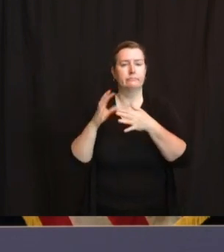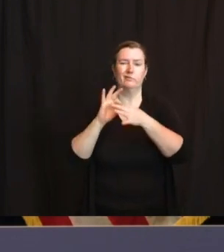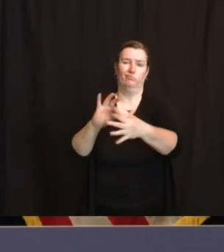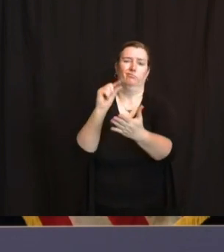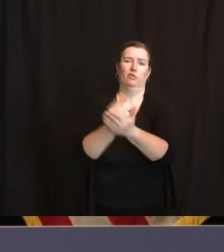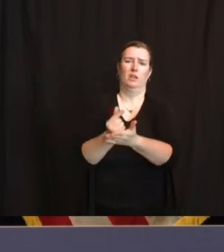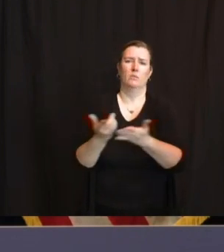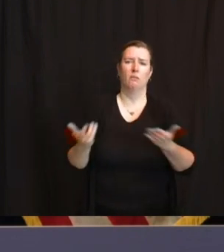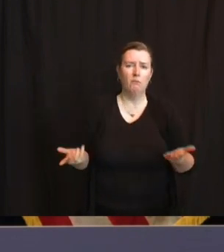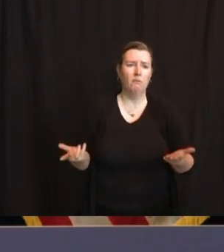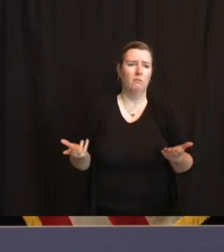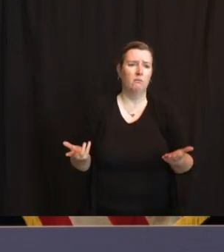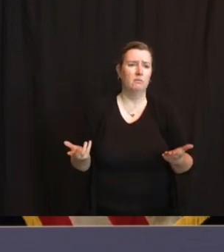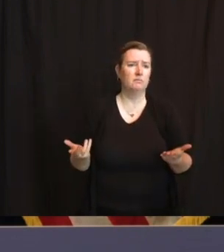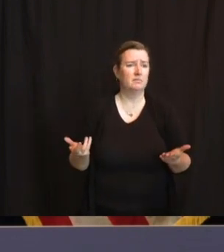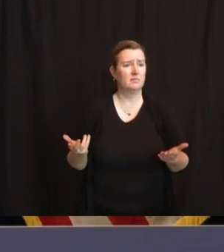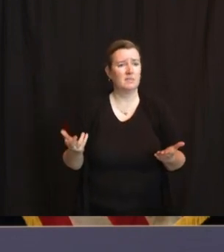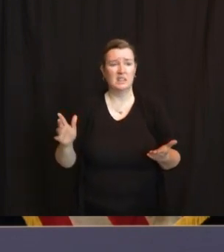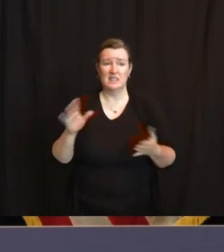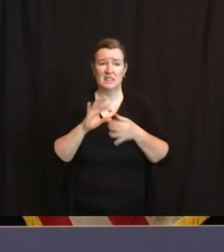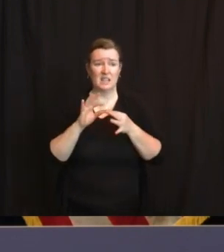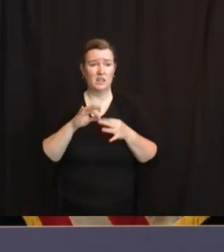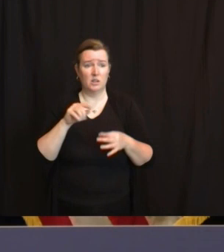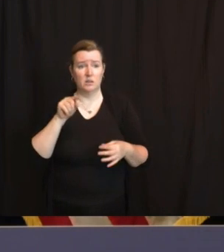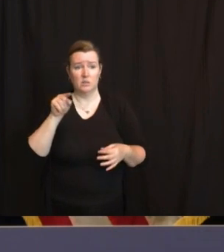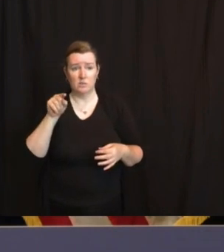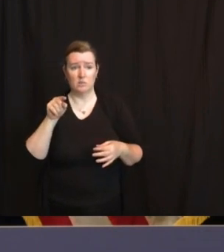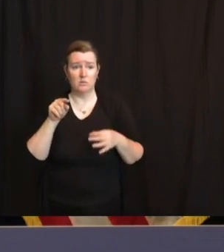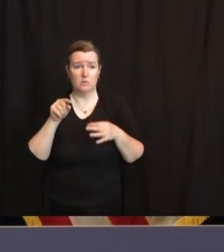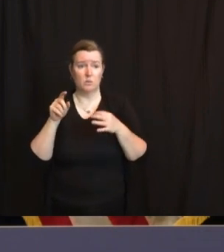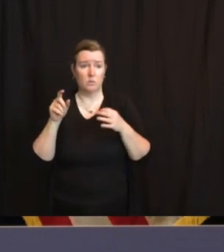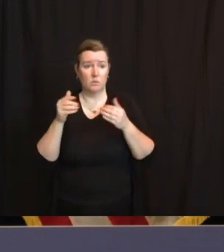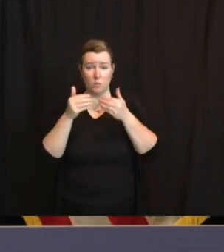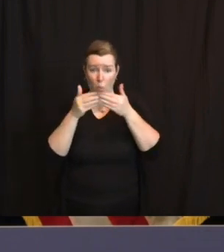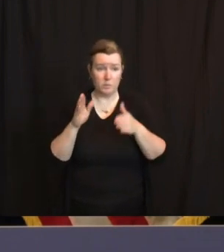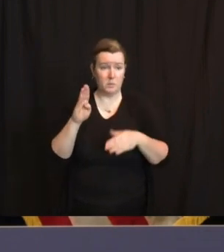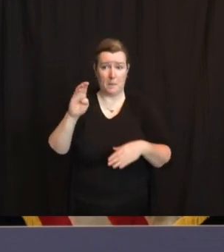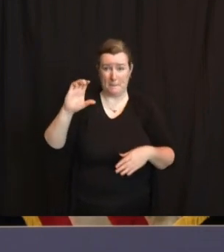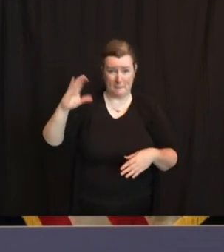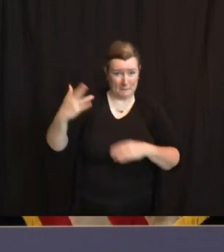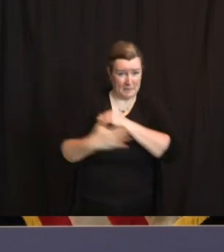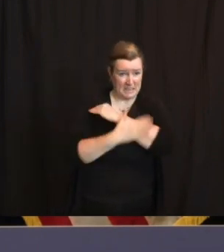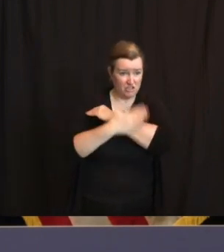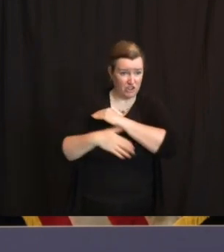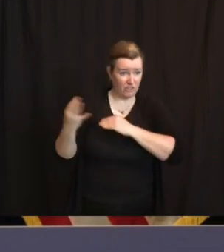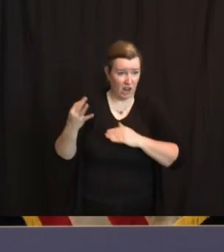now is, you're talking about opening the beaches on Friday, 6 feet